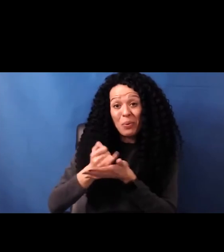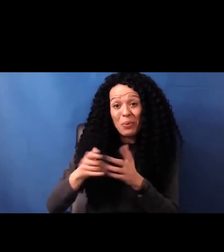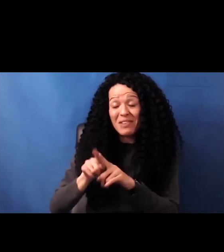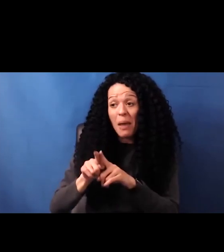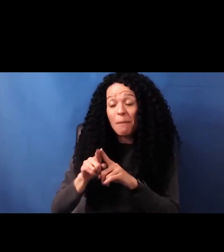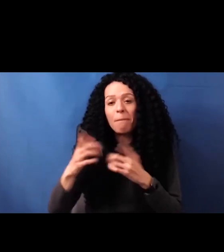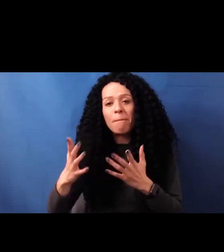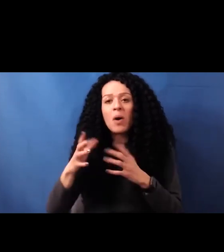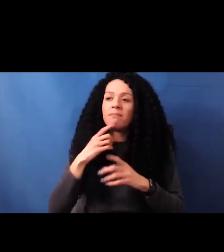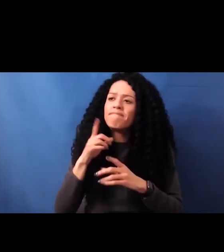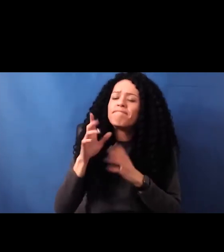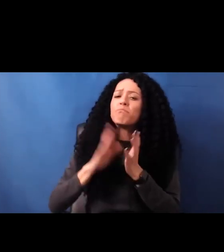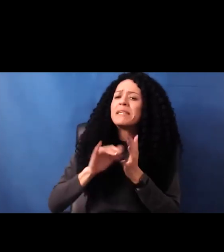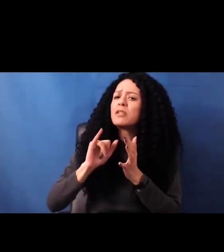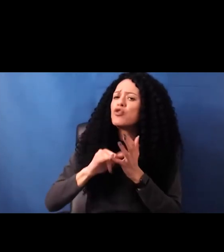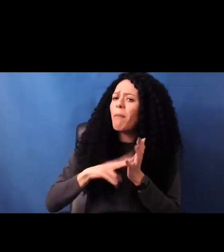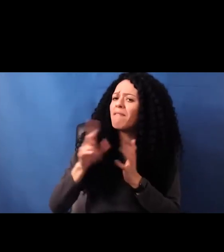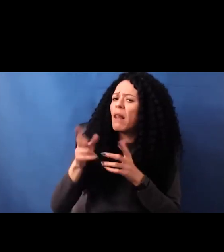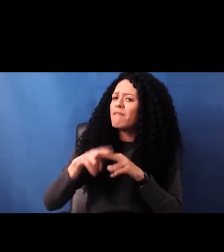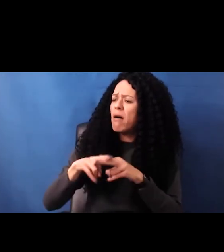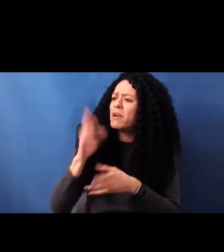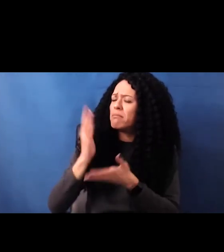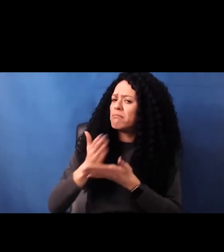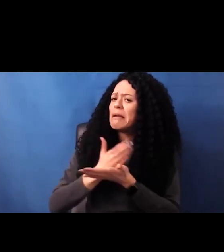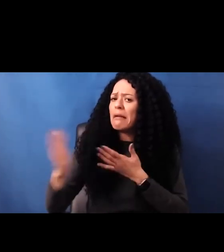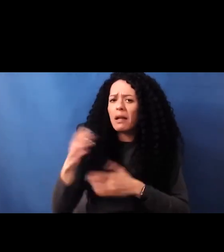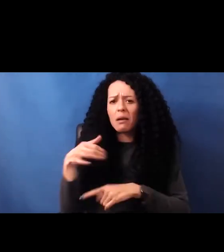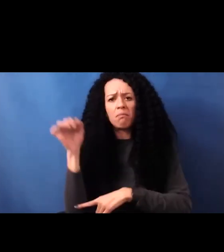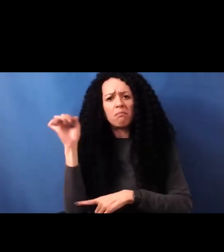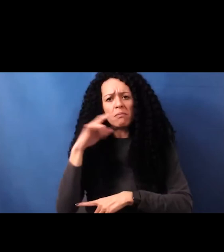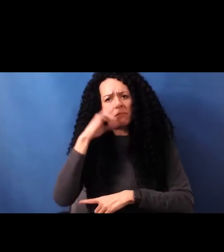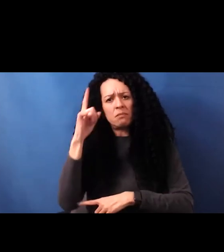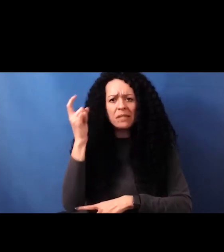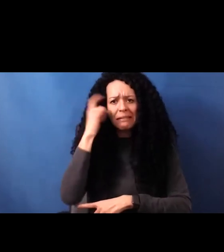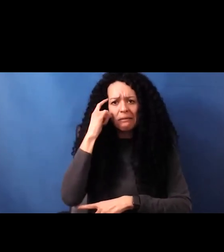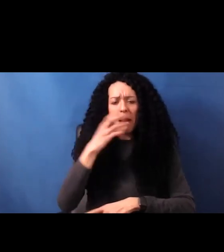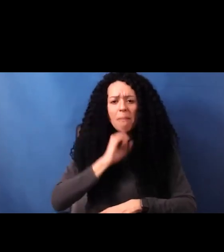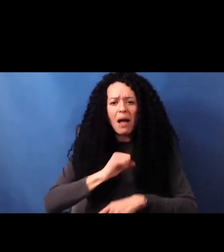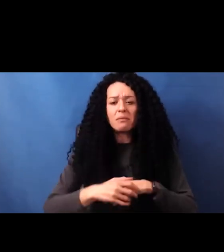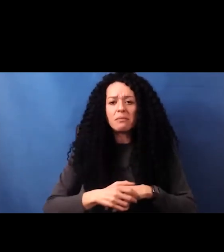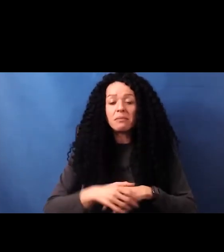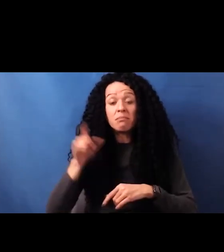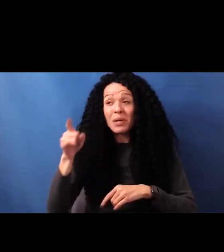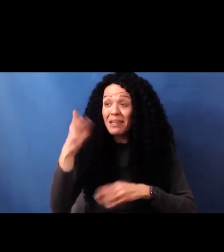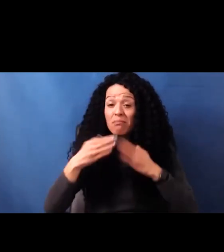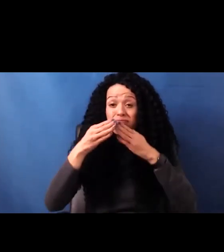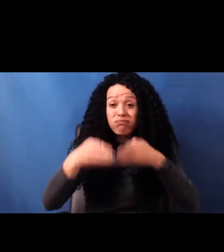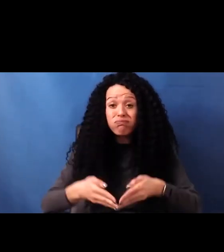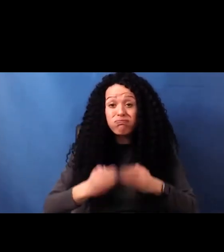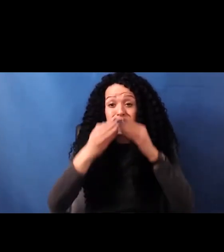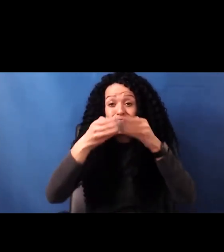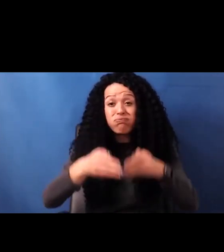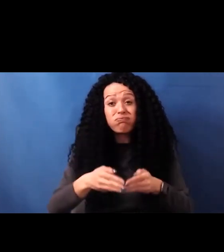Byron, he was clearly an upright and sensible man. His long absences at